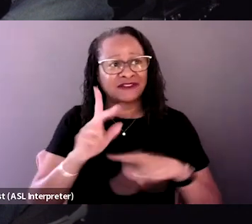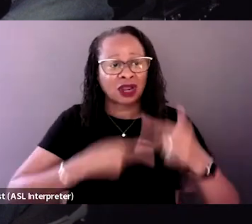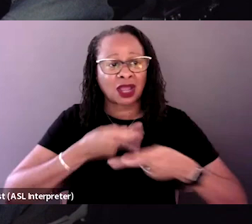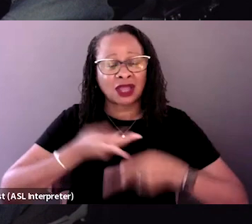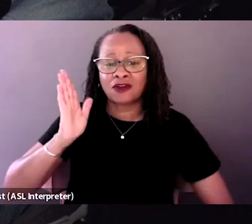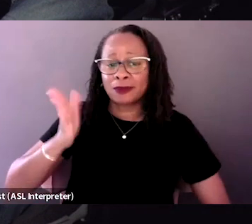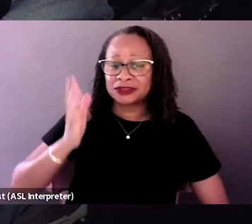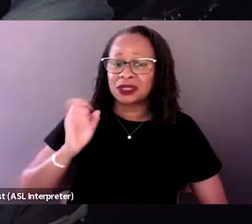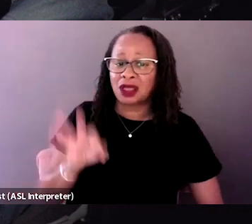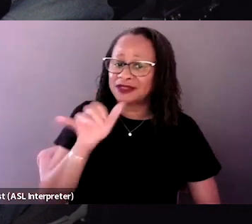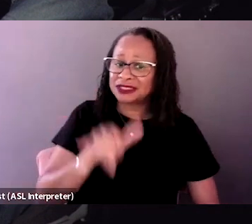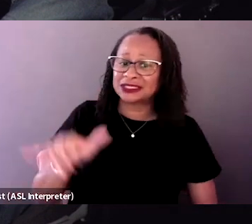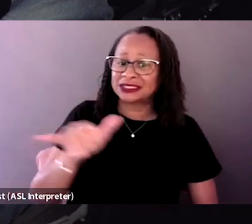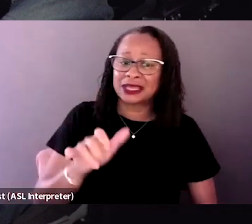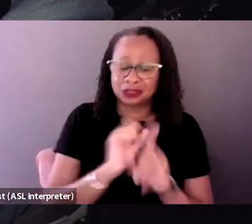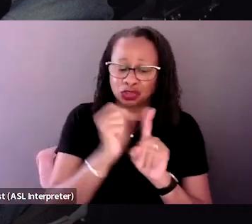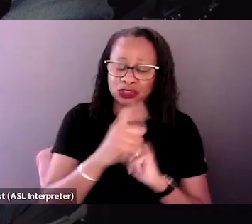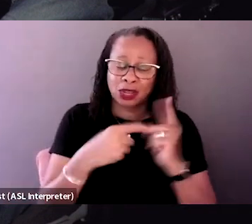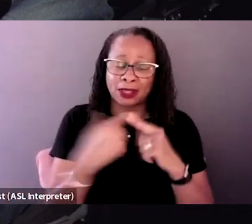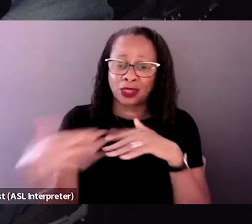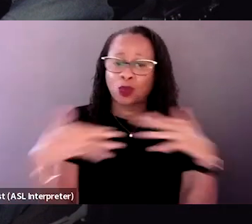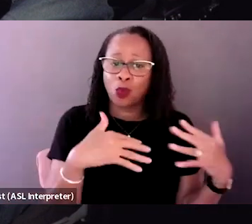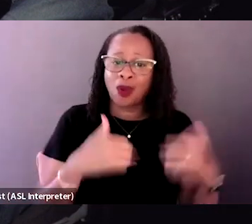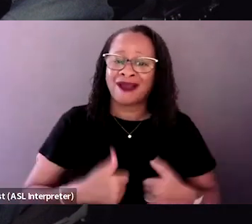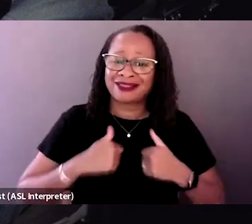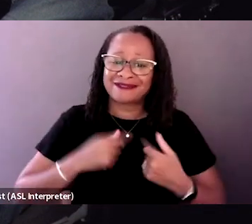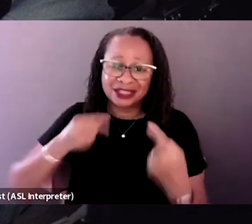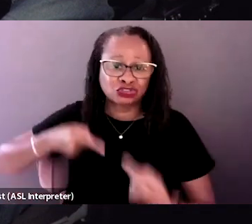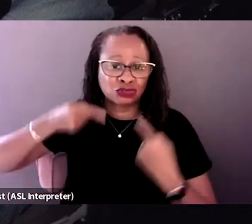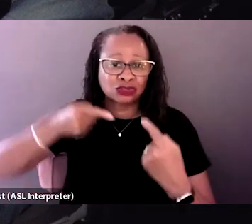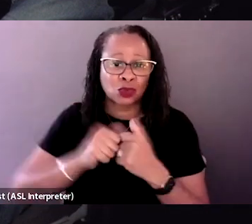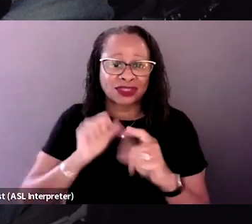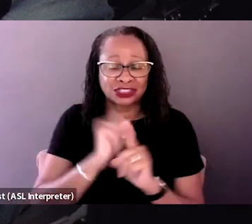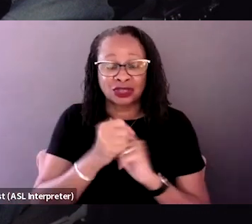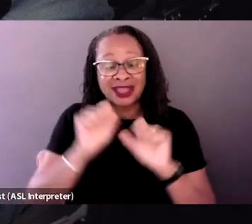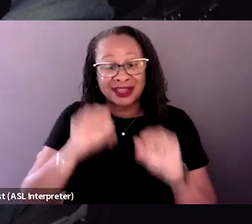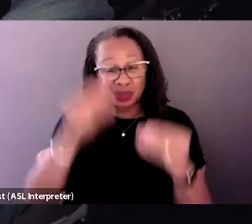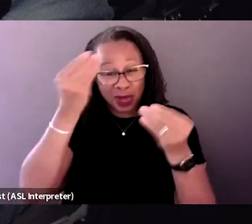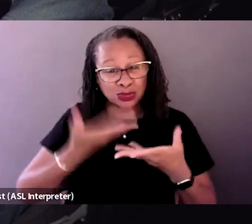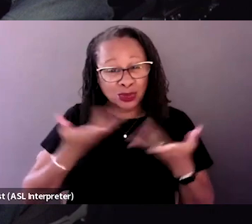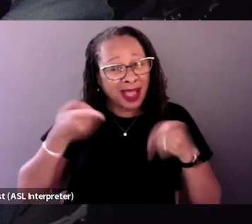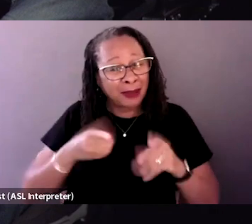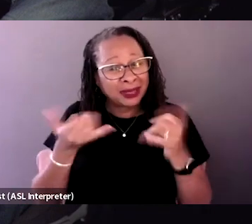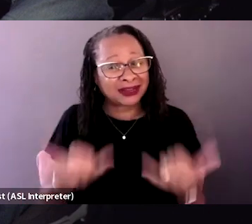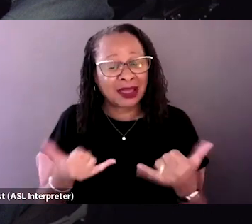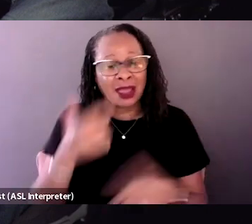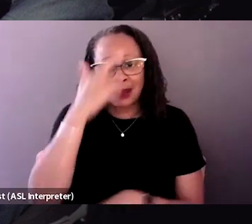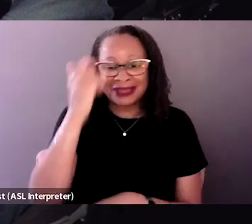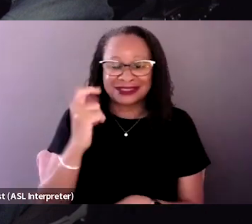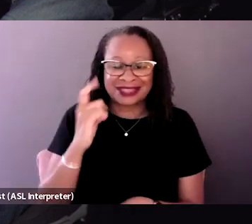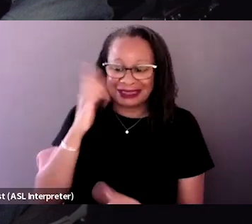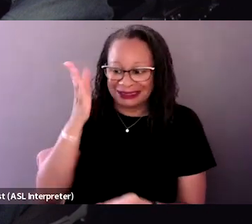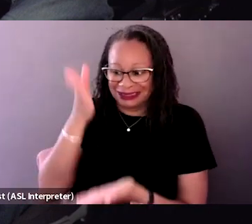different kind of presentation of a war and people living and struggling. Could you give us an update